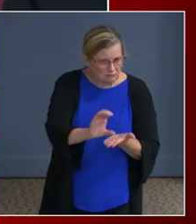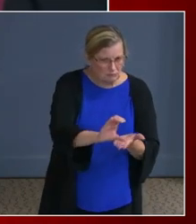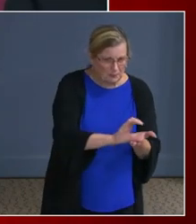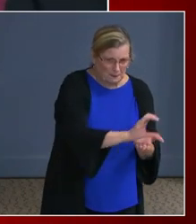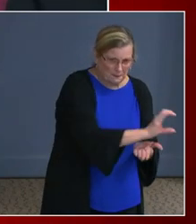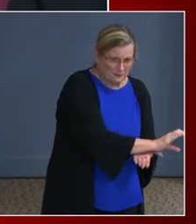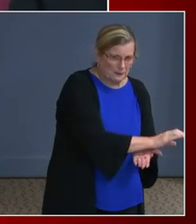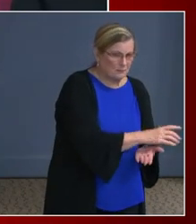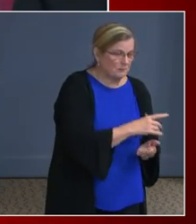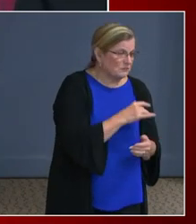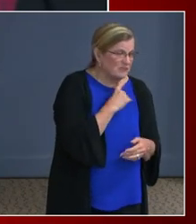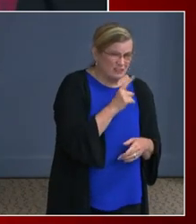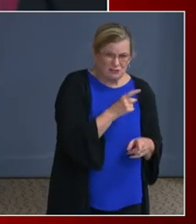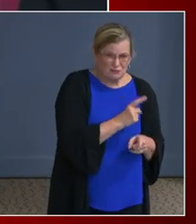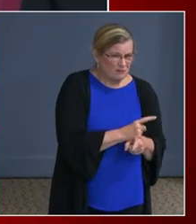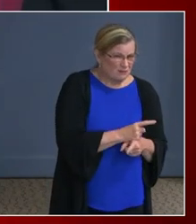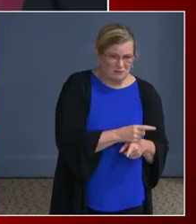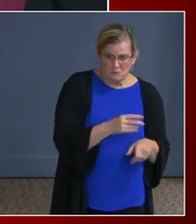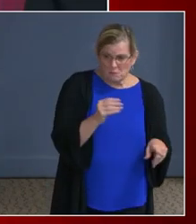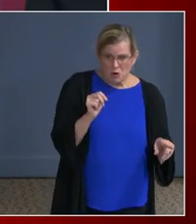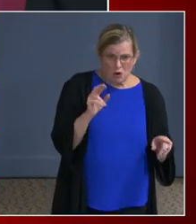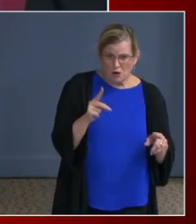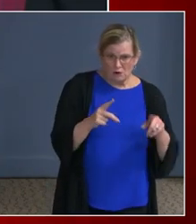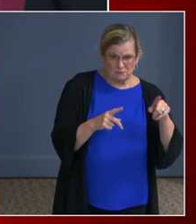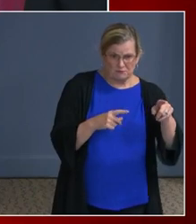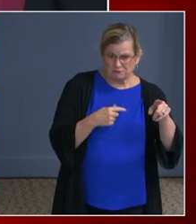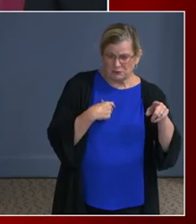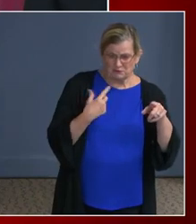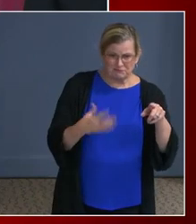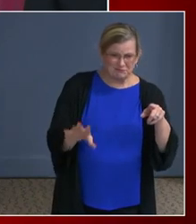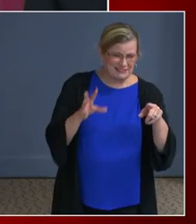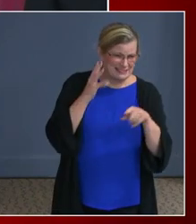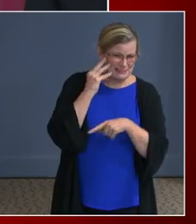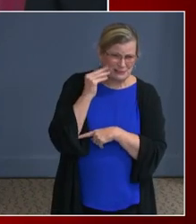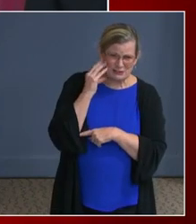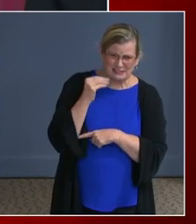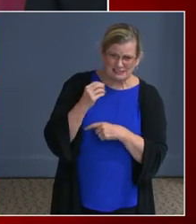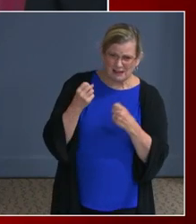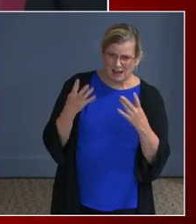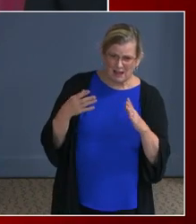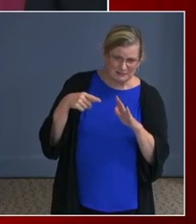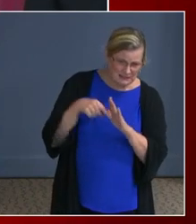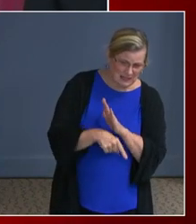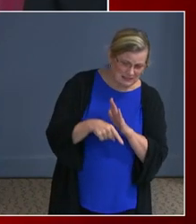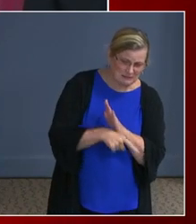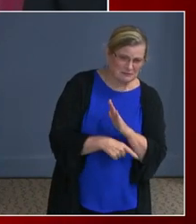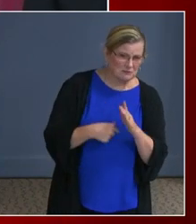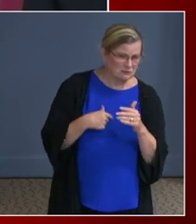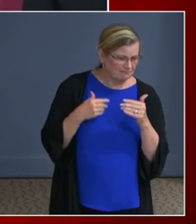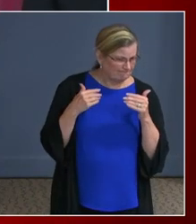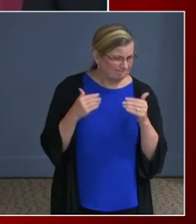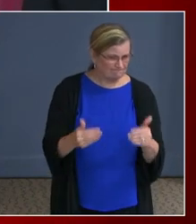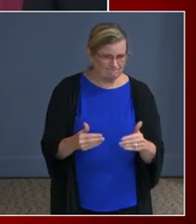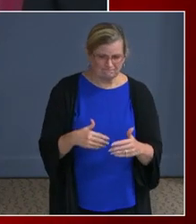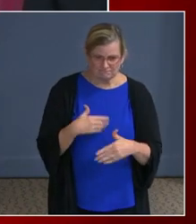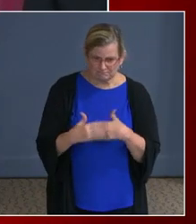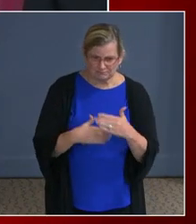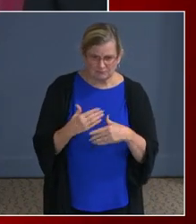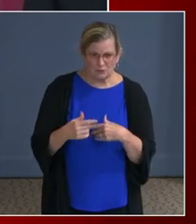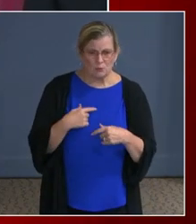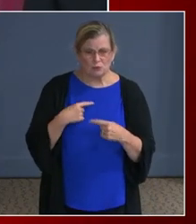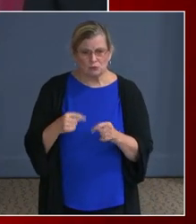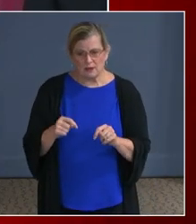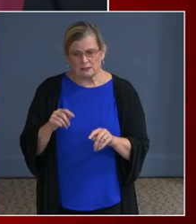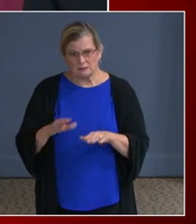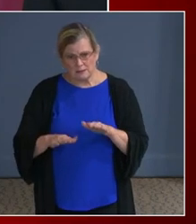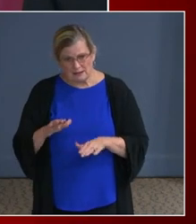Mark, that we went through a very intense process to balance 20 and